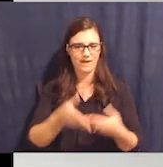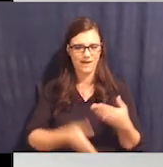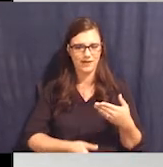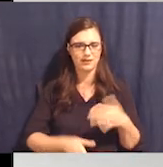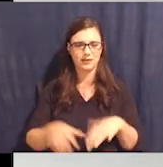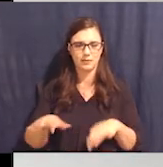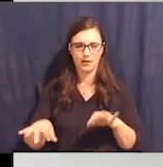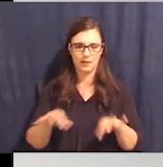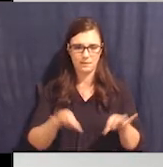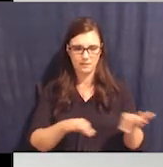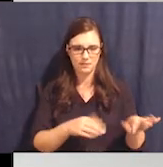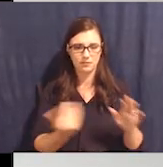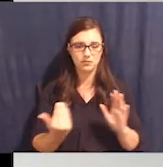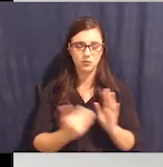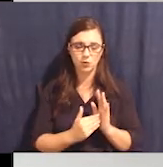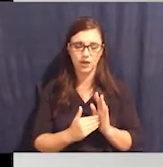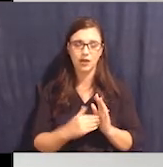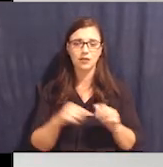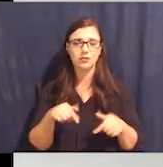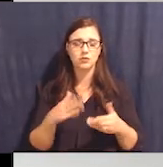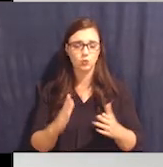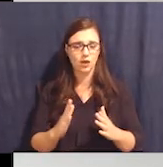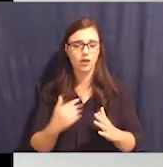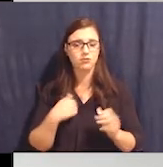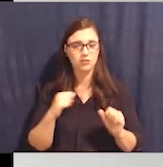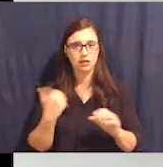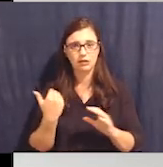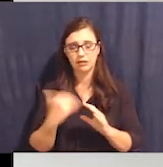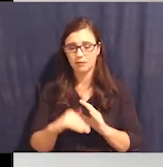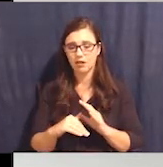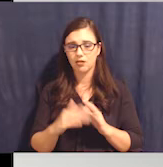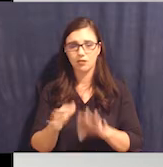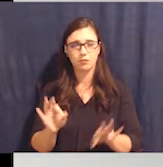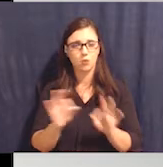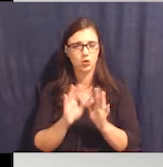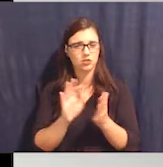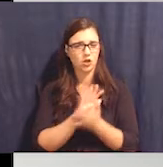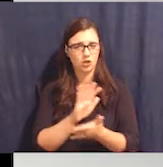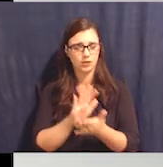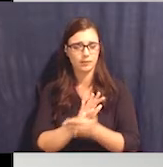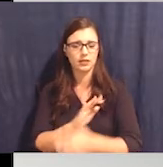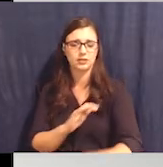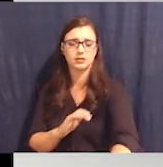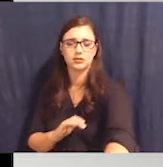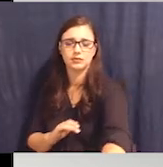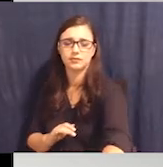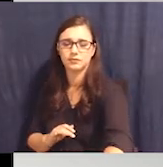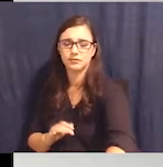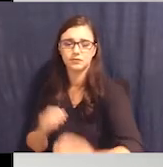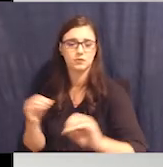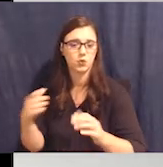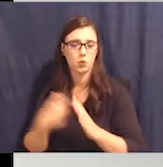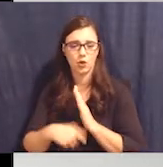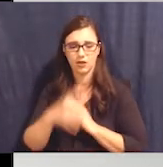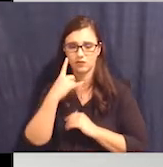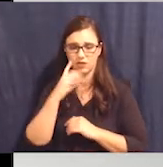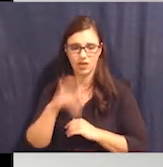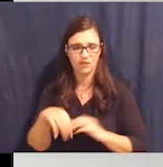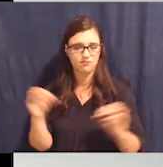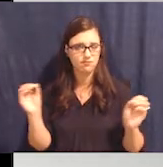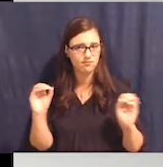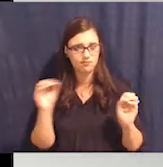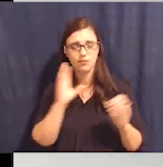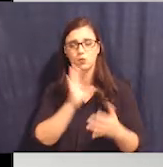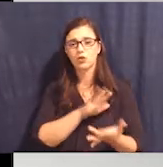before we end to pick them up. And this way, again, I can email you some very important documents you can use. There's no cost to